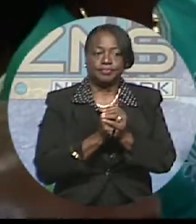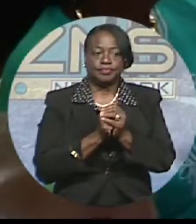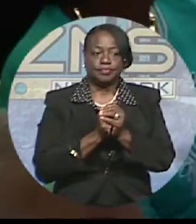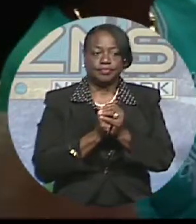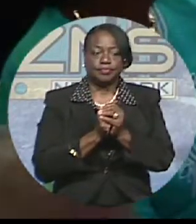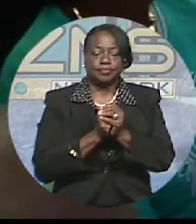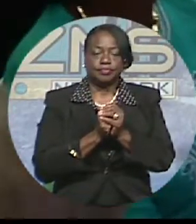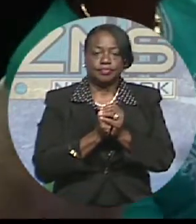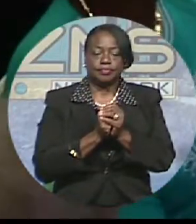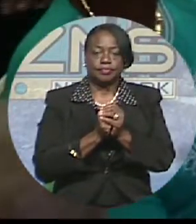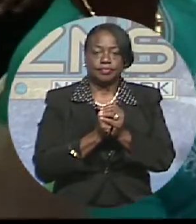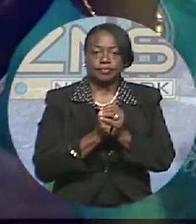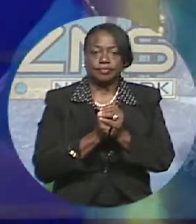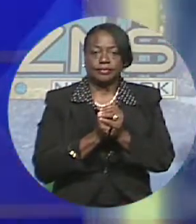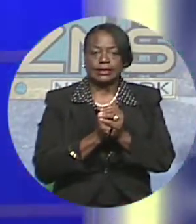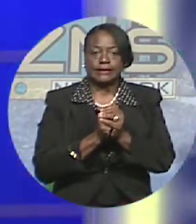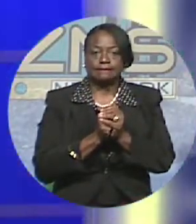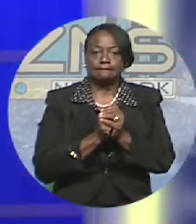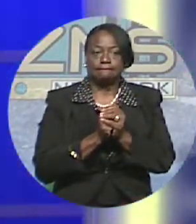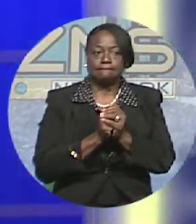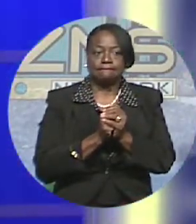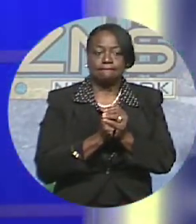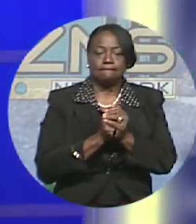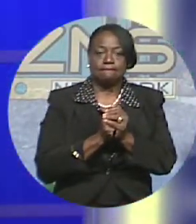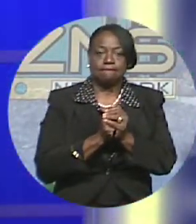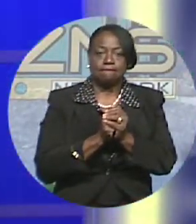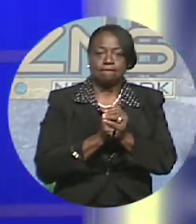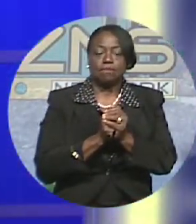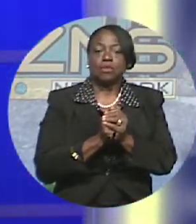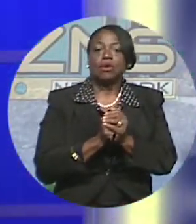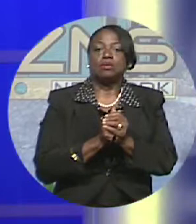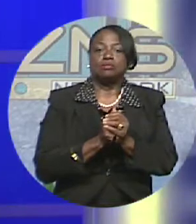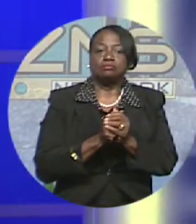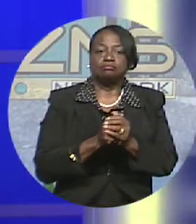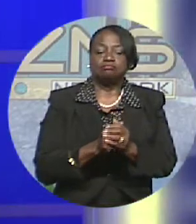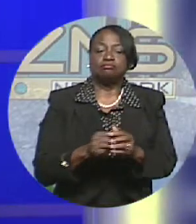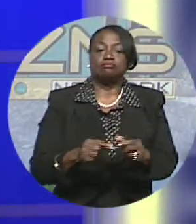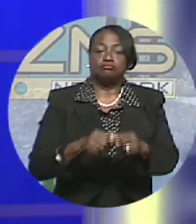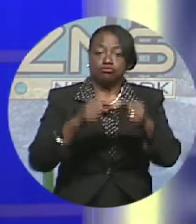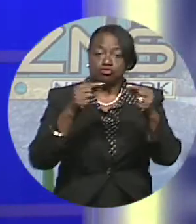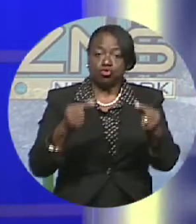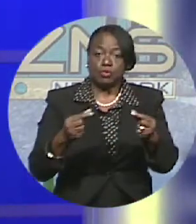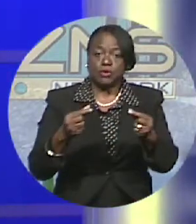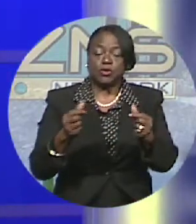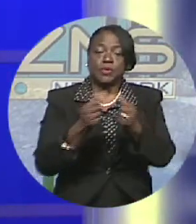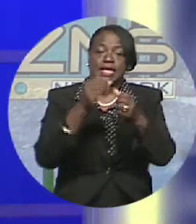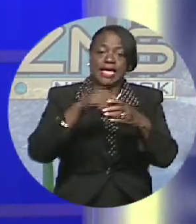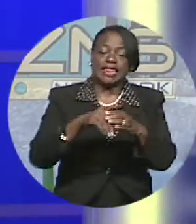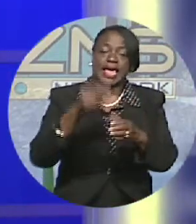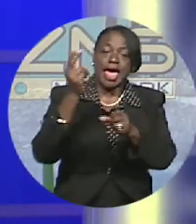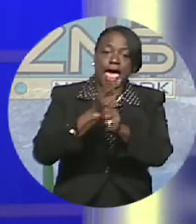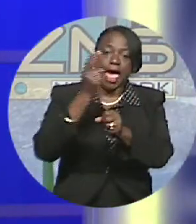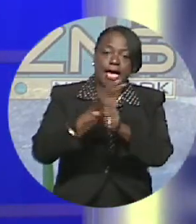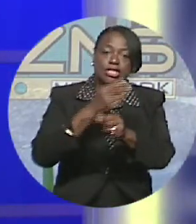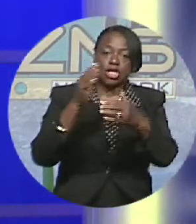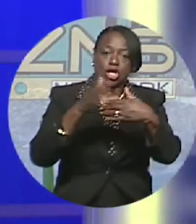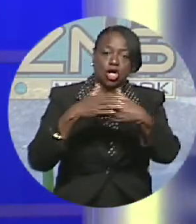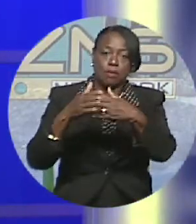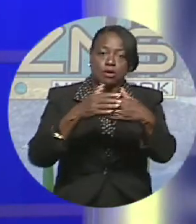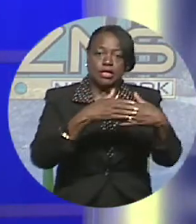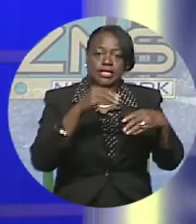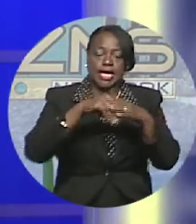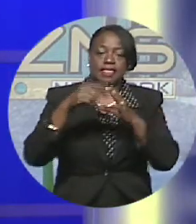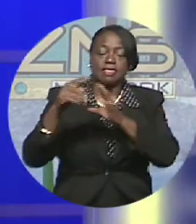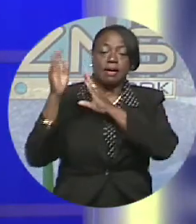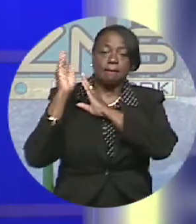Watson, ZNS Network News. Well, advocacy groups within the Haitian community here in the Bahamas breaking their silence today on how